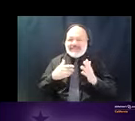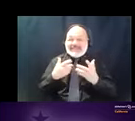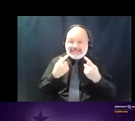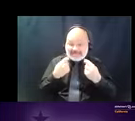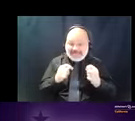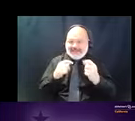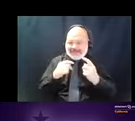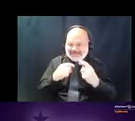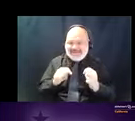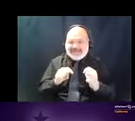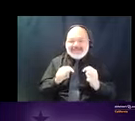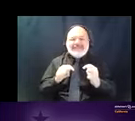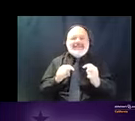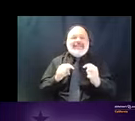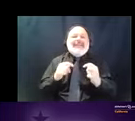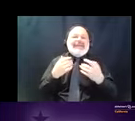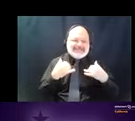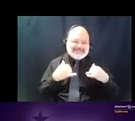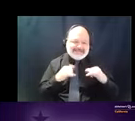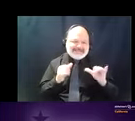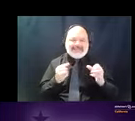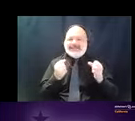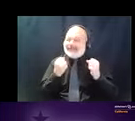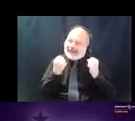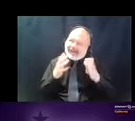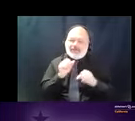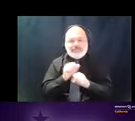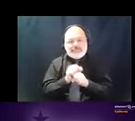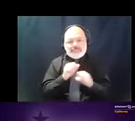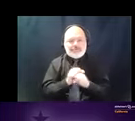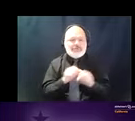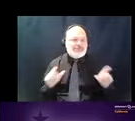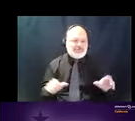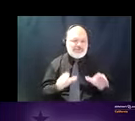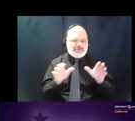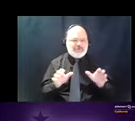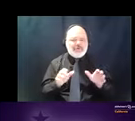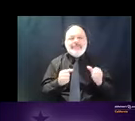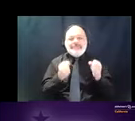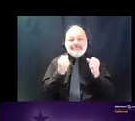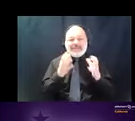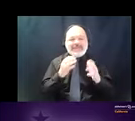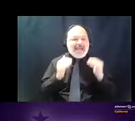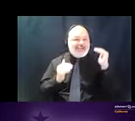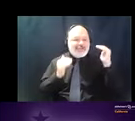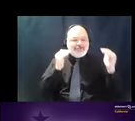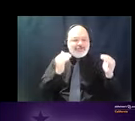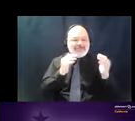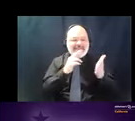and healthcare disparities, there is still much more work to be done. Percentage of adults who have experienced racial or